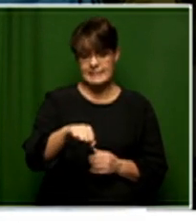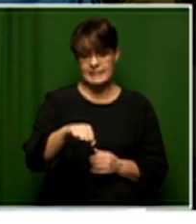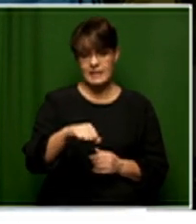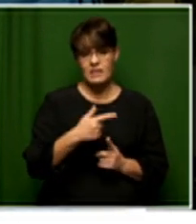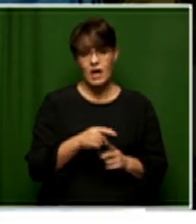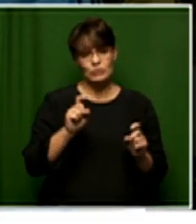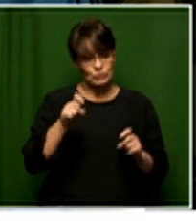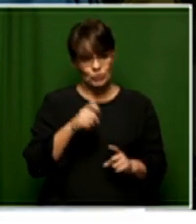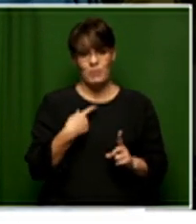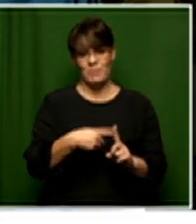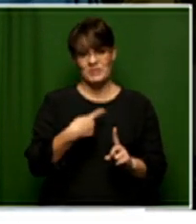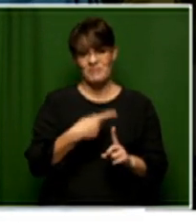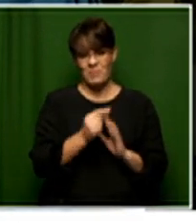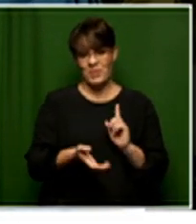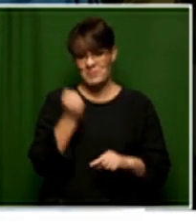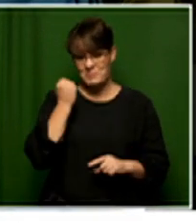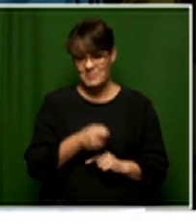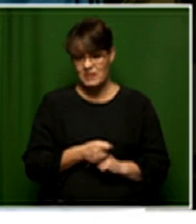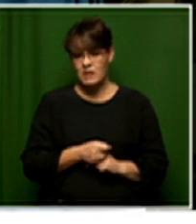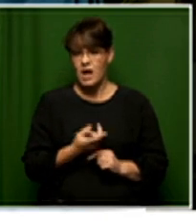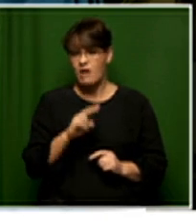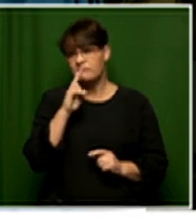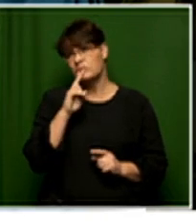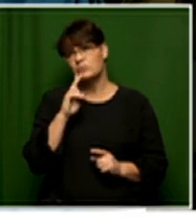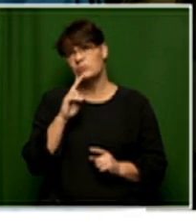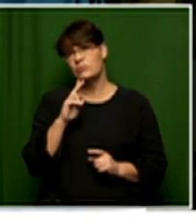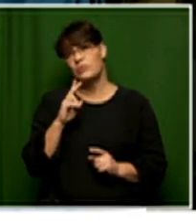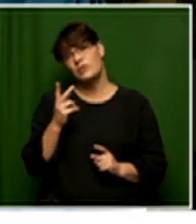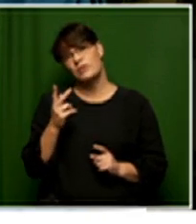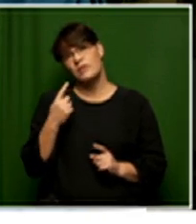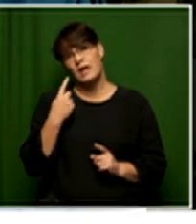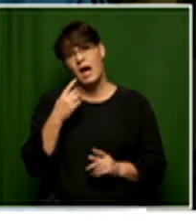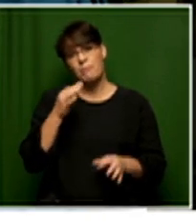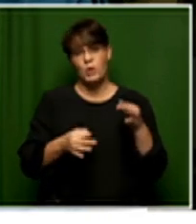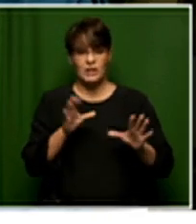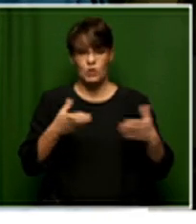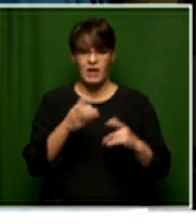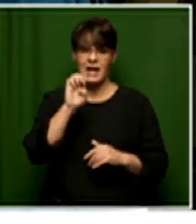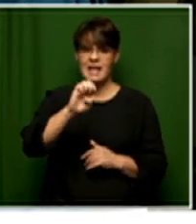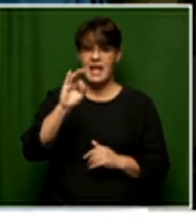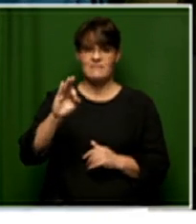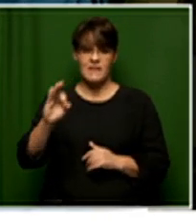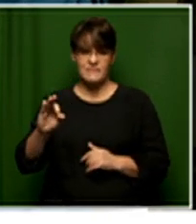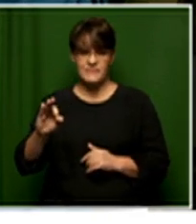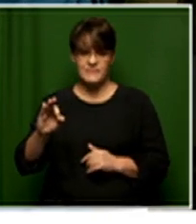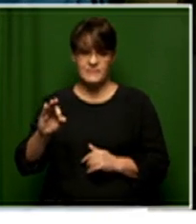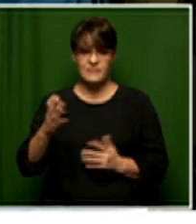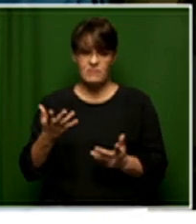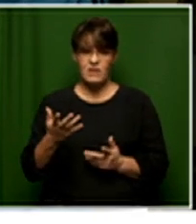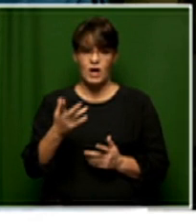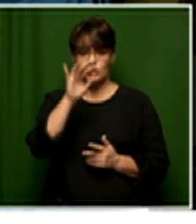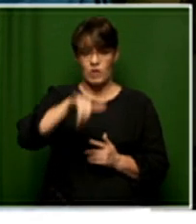They should be optimistic about their prospect. If you take a party like the EFF, for example, in